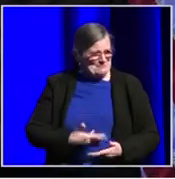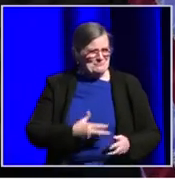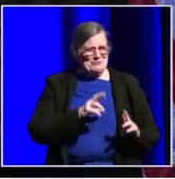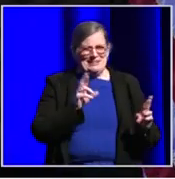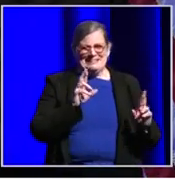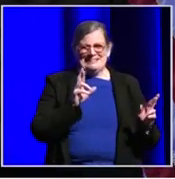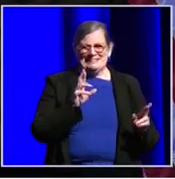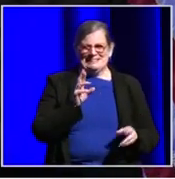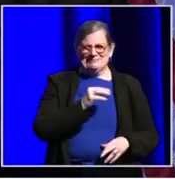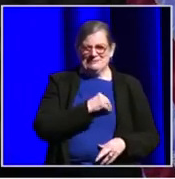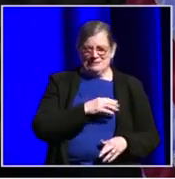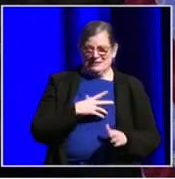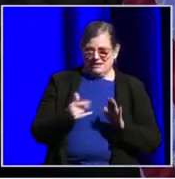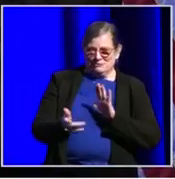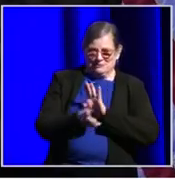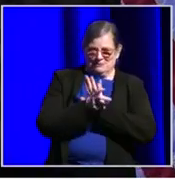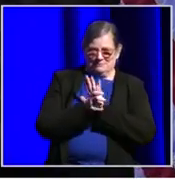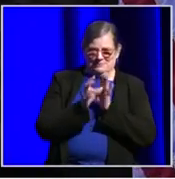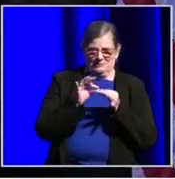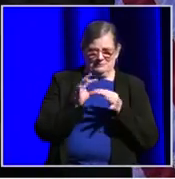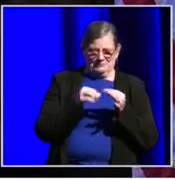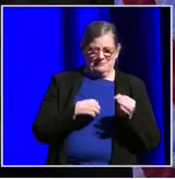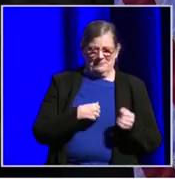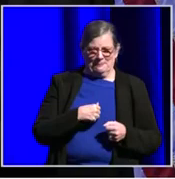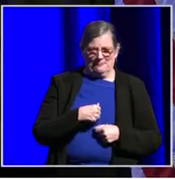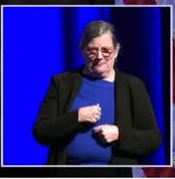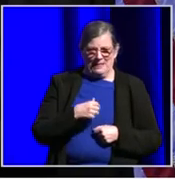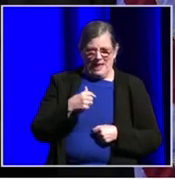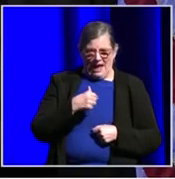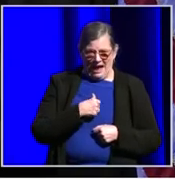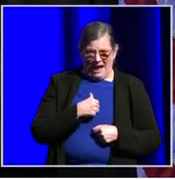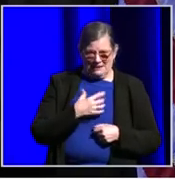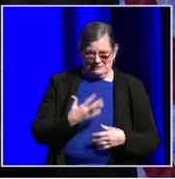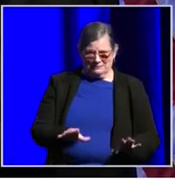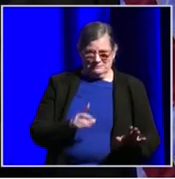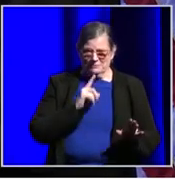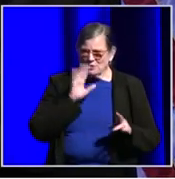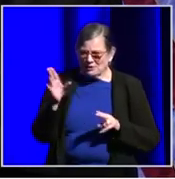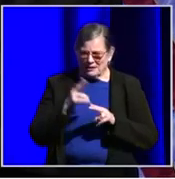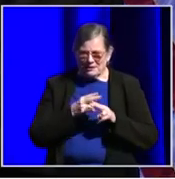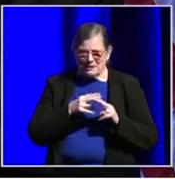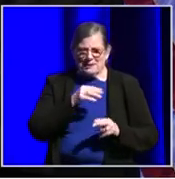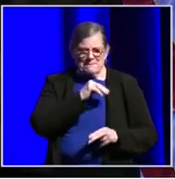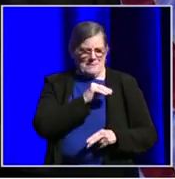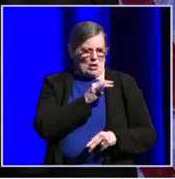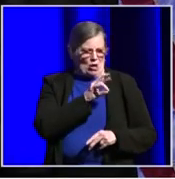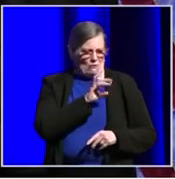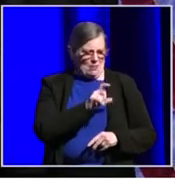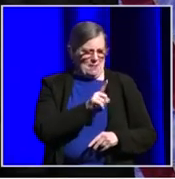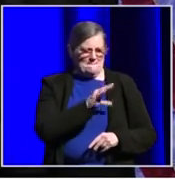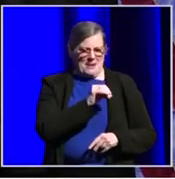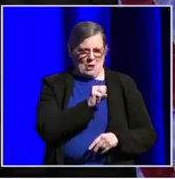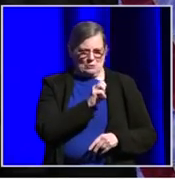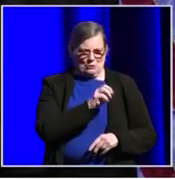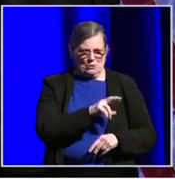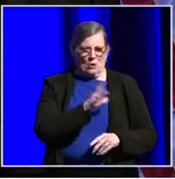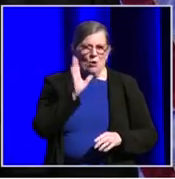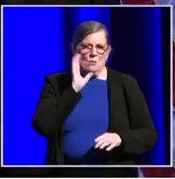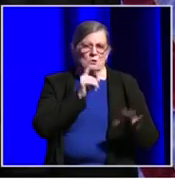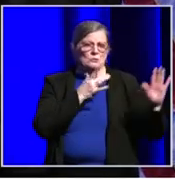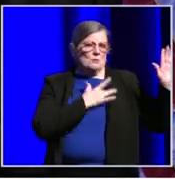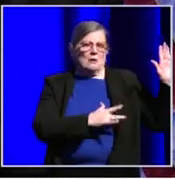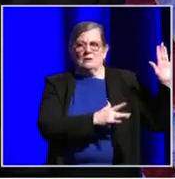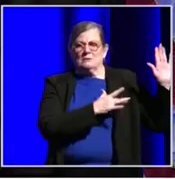repeat after me. I state your name. I, Muriel Bowser. Do solemnly swear.